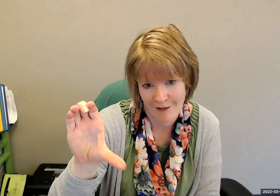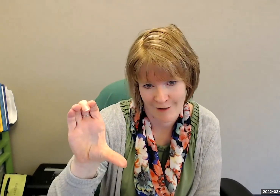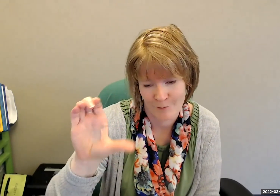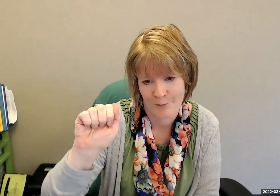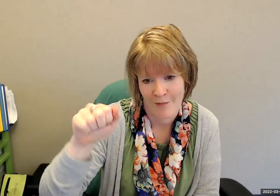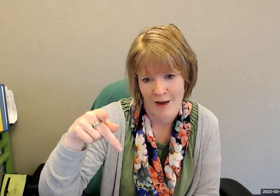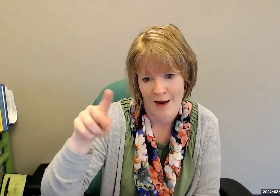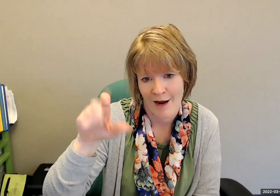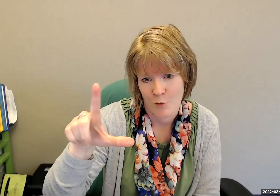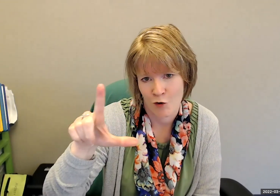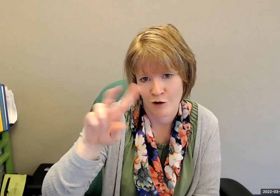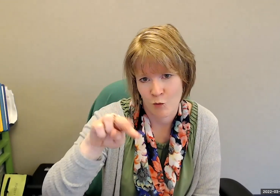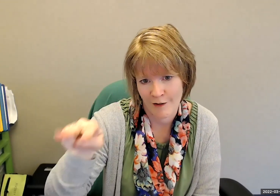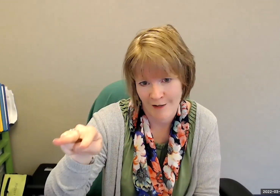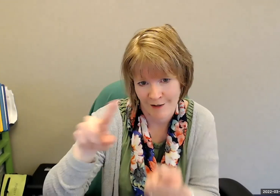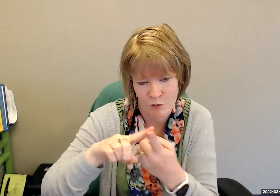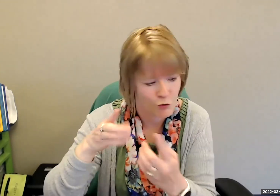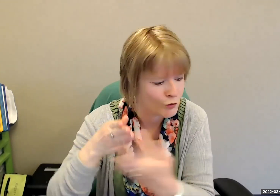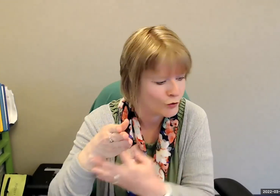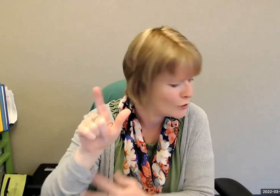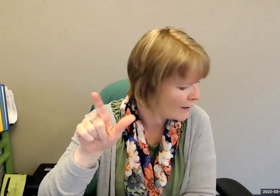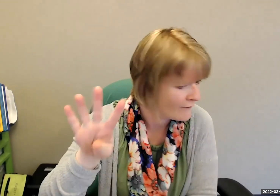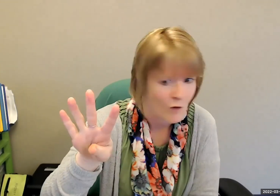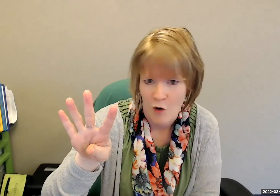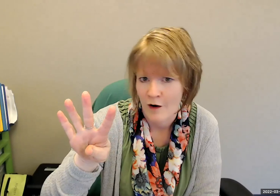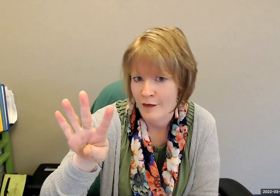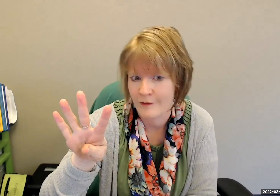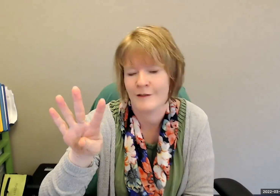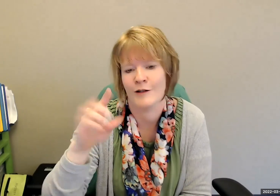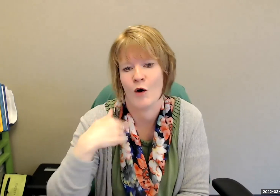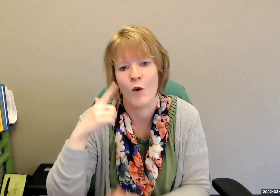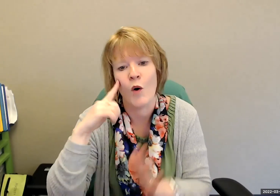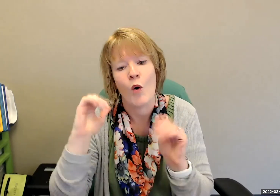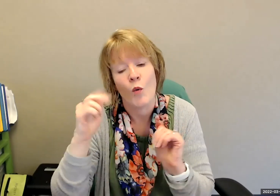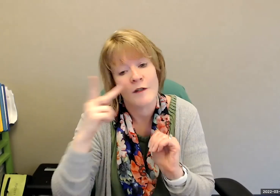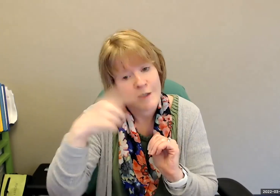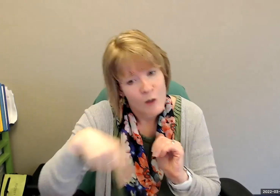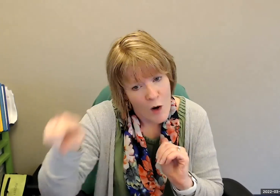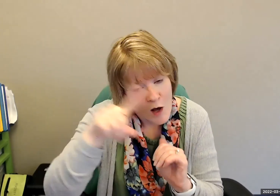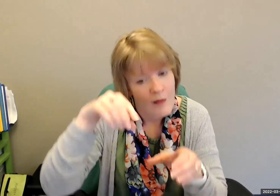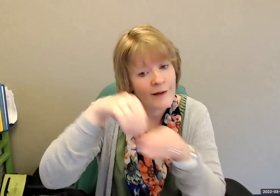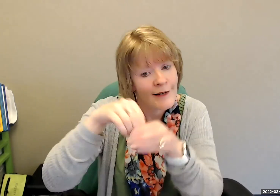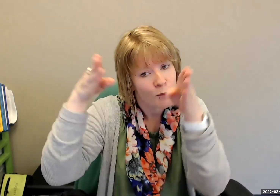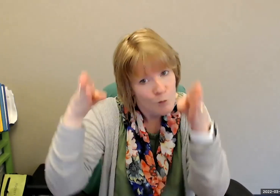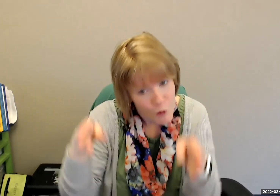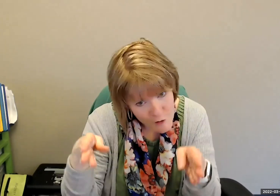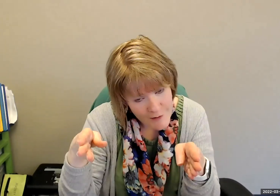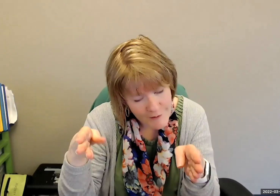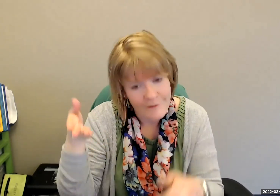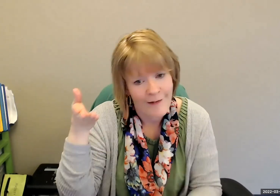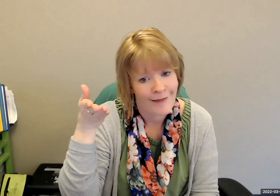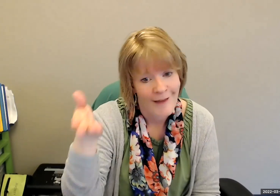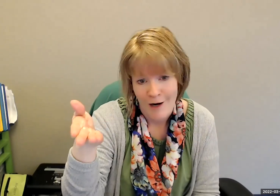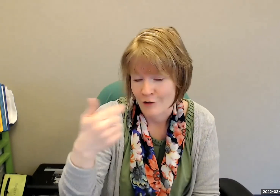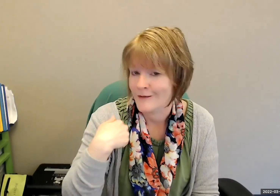conference in Salt Lake City, April 22nd through the 24th. We hope to see you